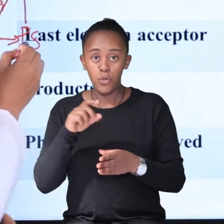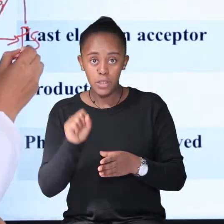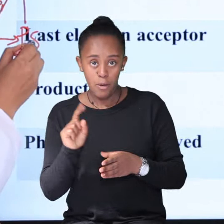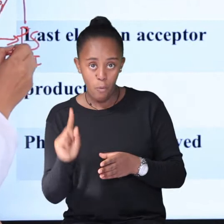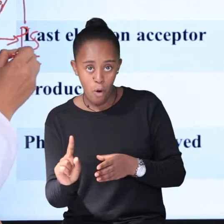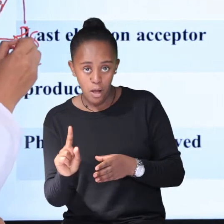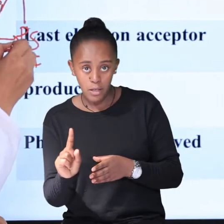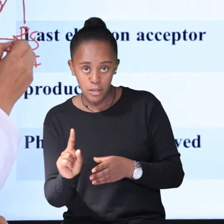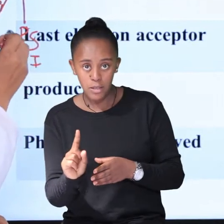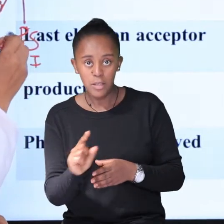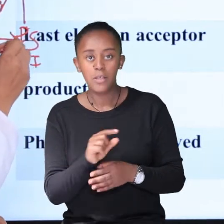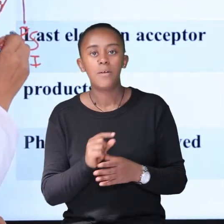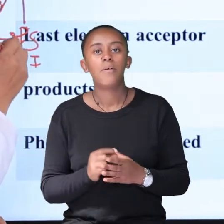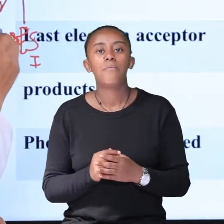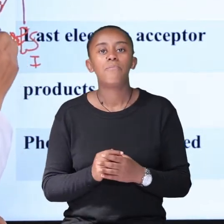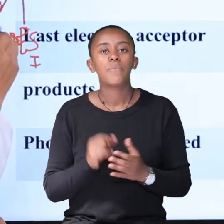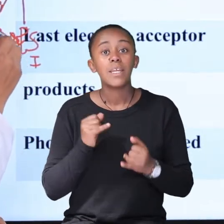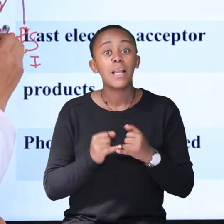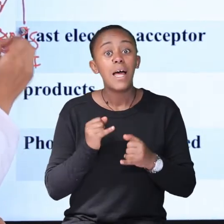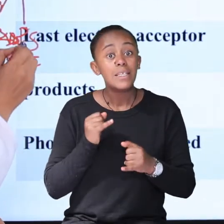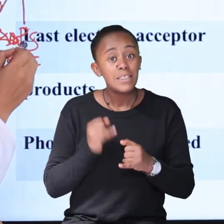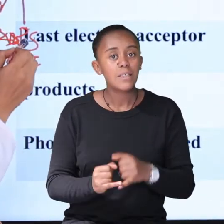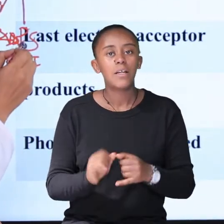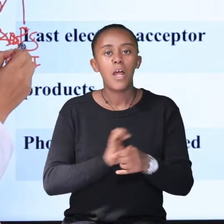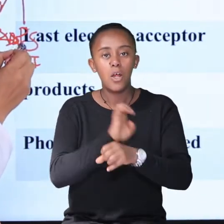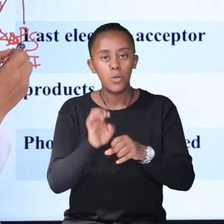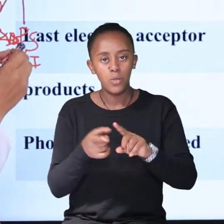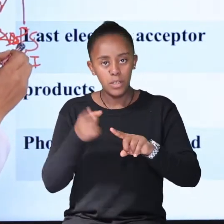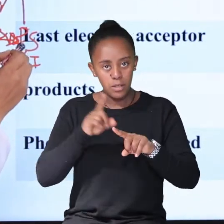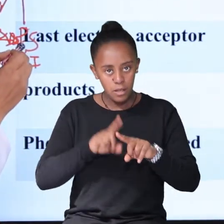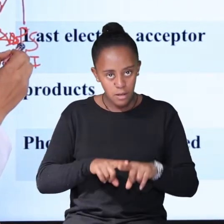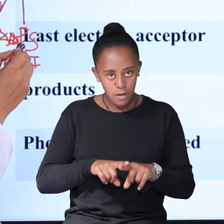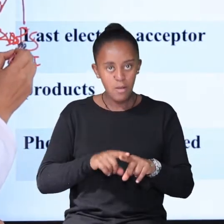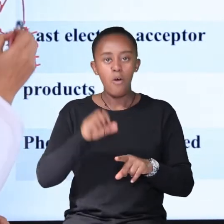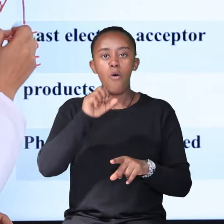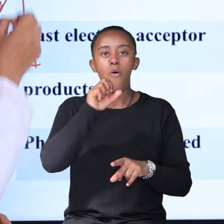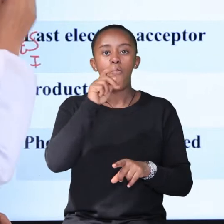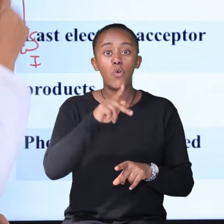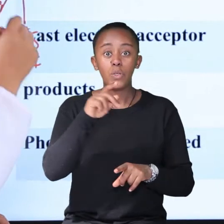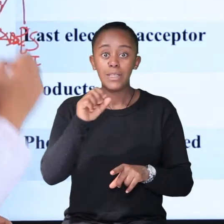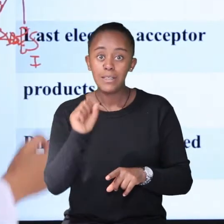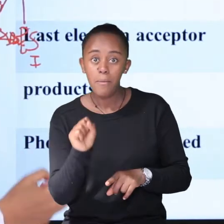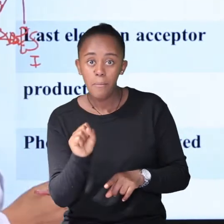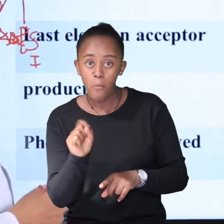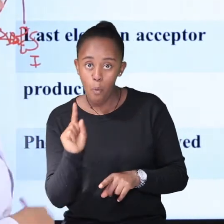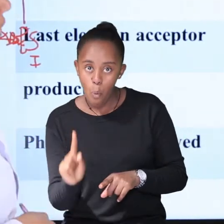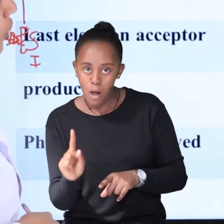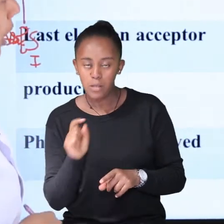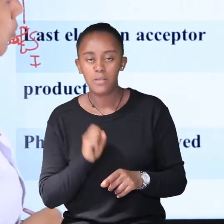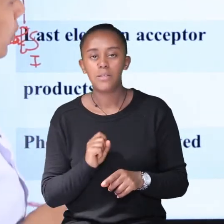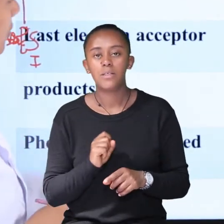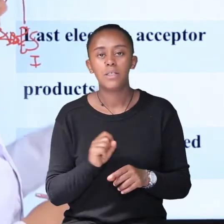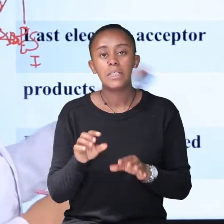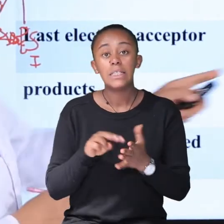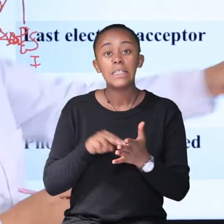have said here. Lastly, electrons will be returned back to photosystem 1. It returned to its